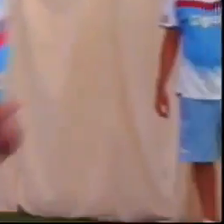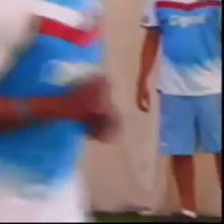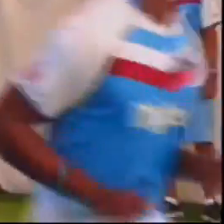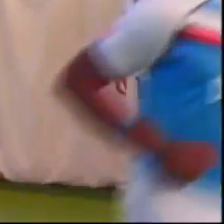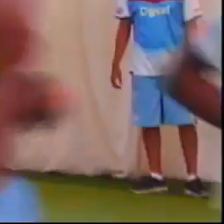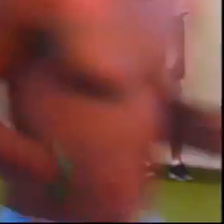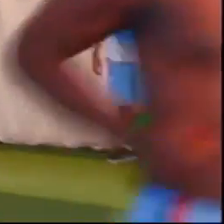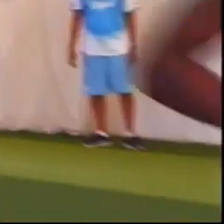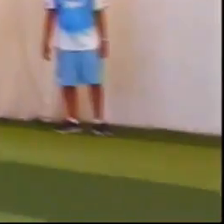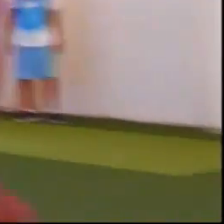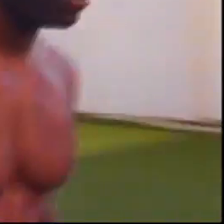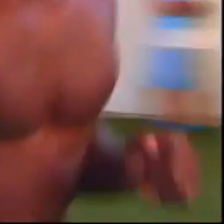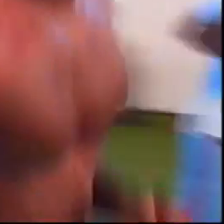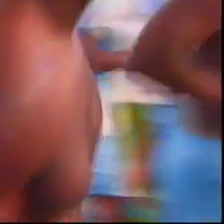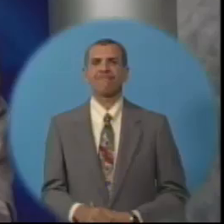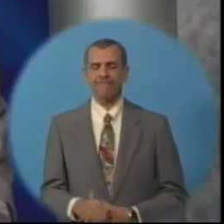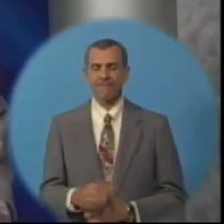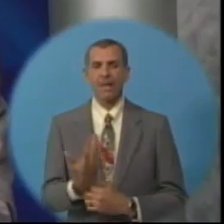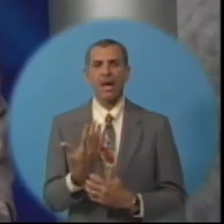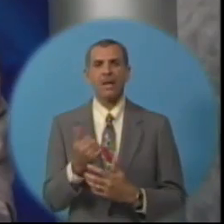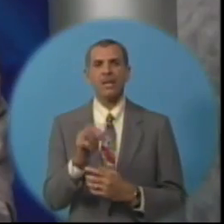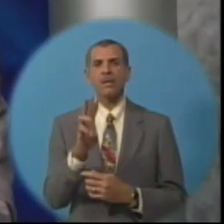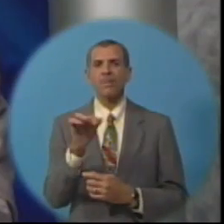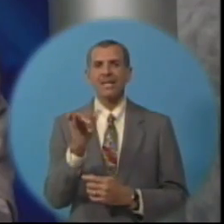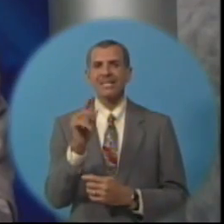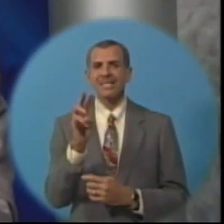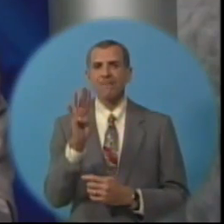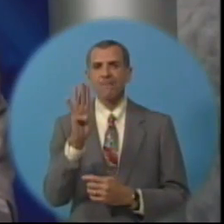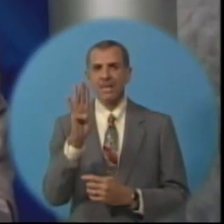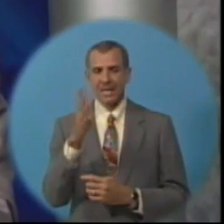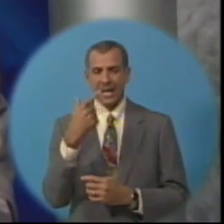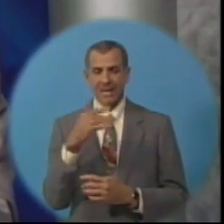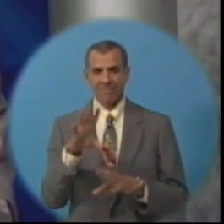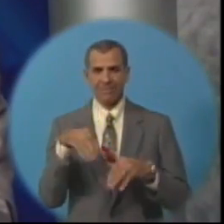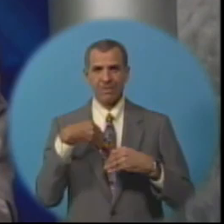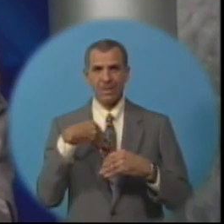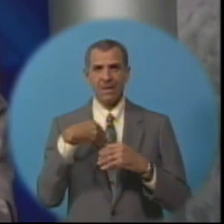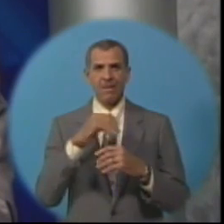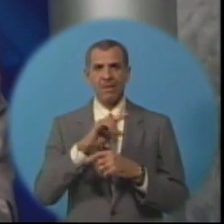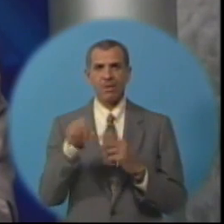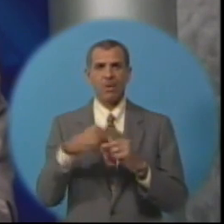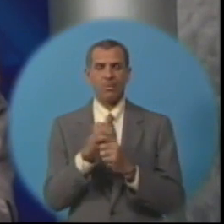T20 internationals. Meanwhile, the WICB has come on board in the global